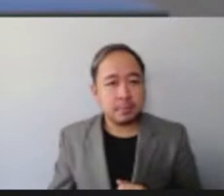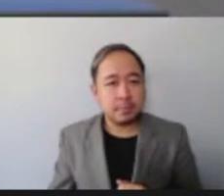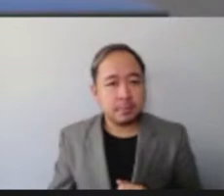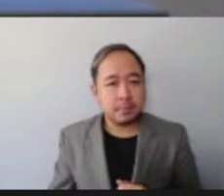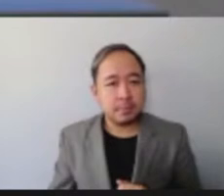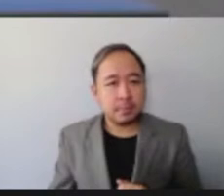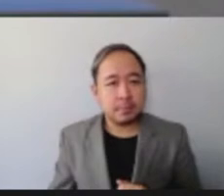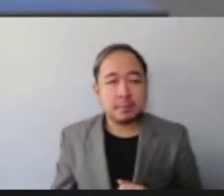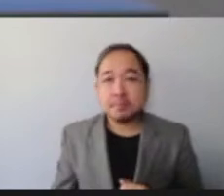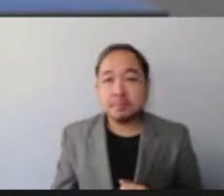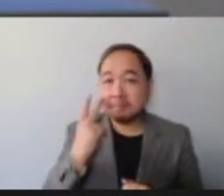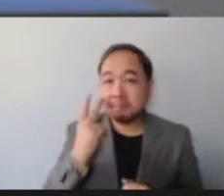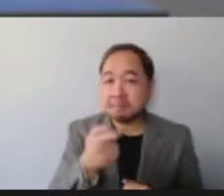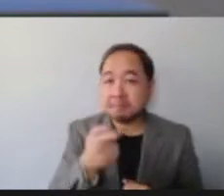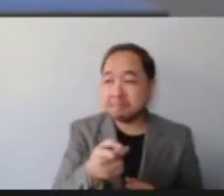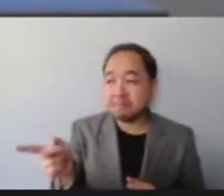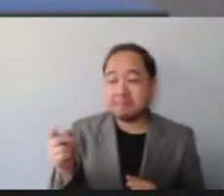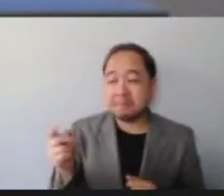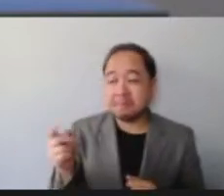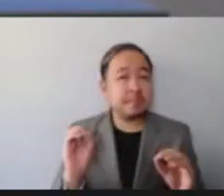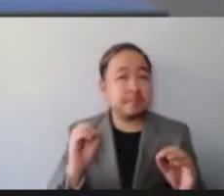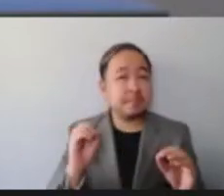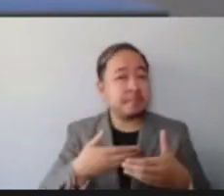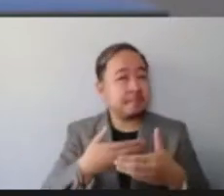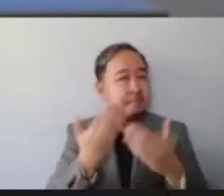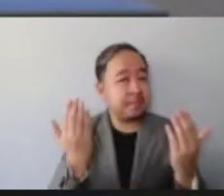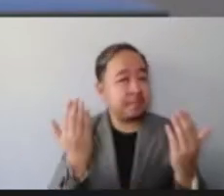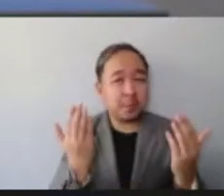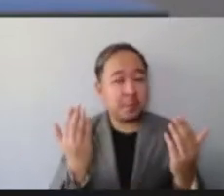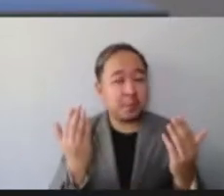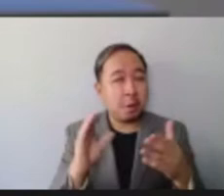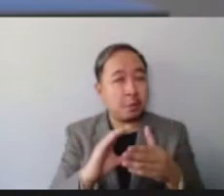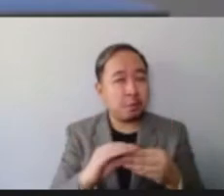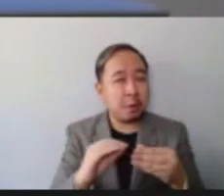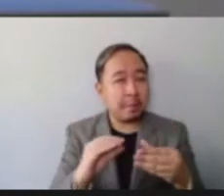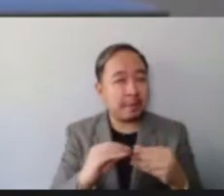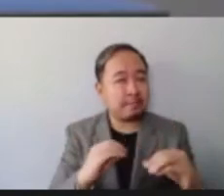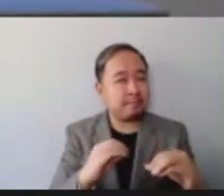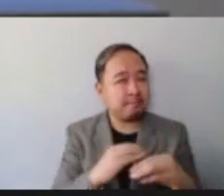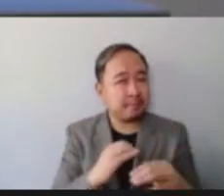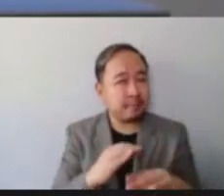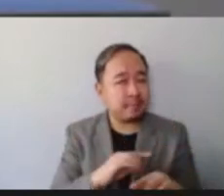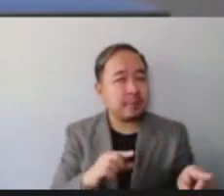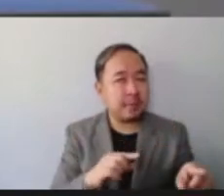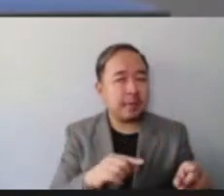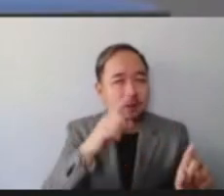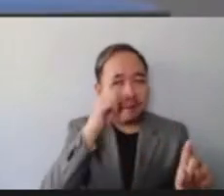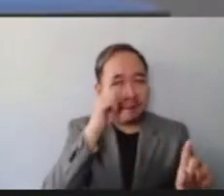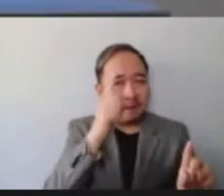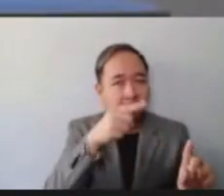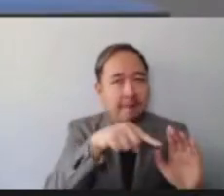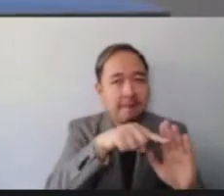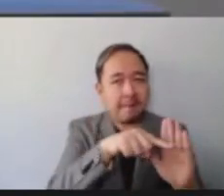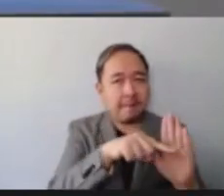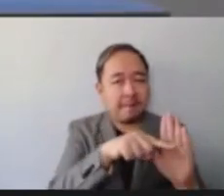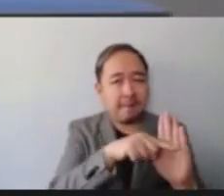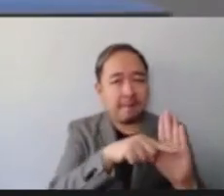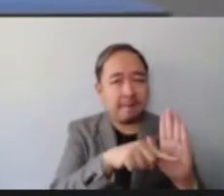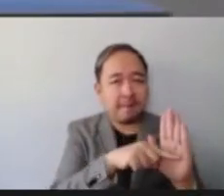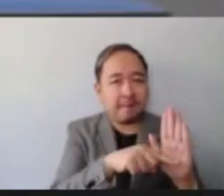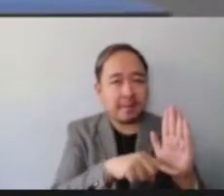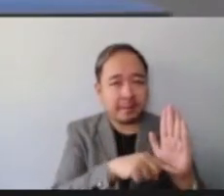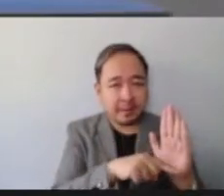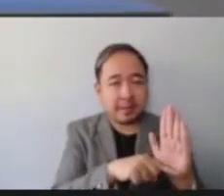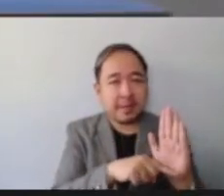I'm seeing none if there are no comments the agenda in document as caps CED 2022